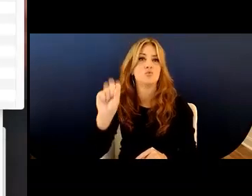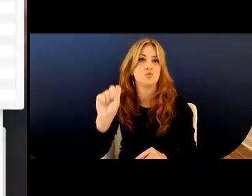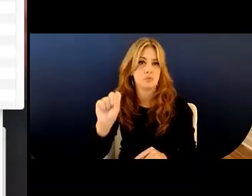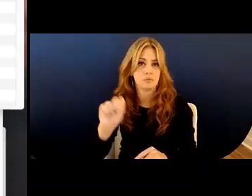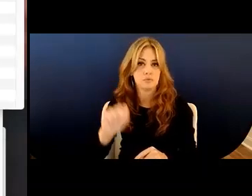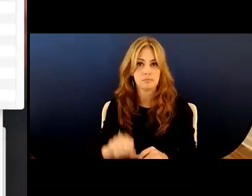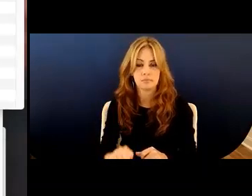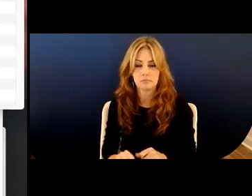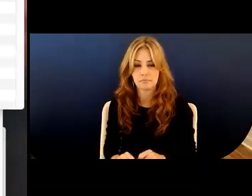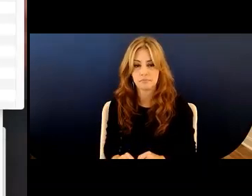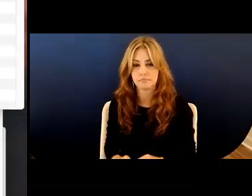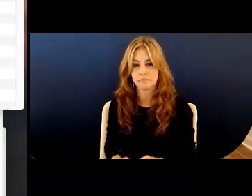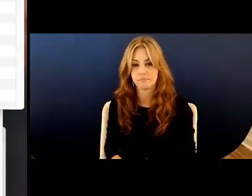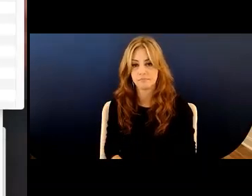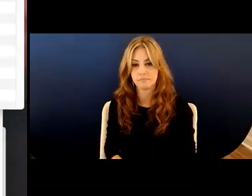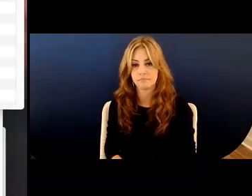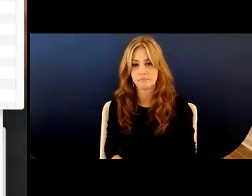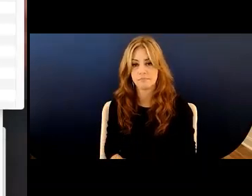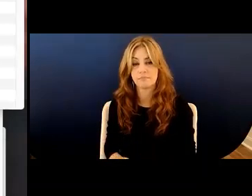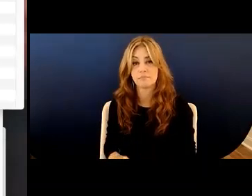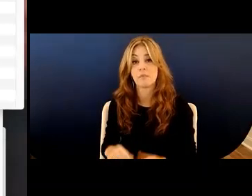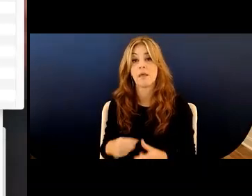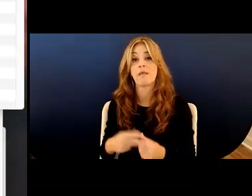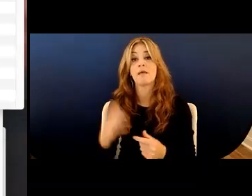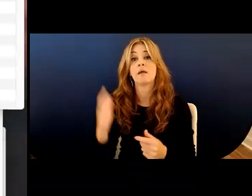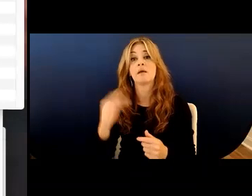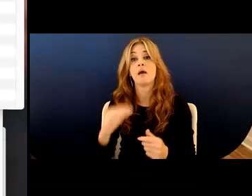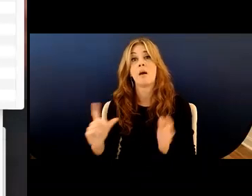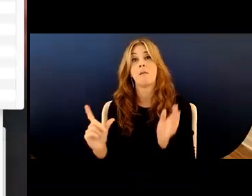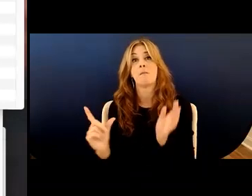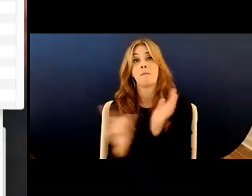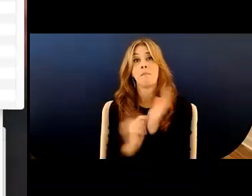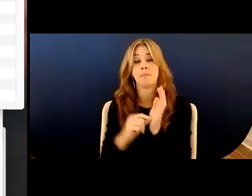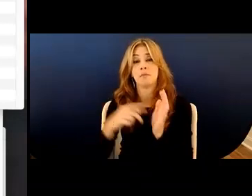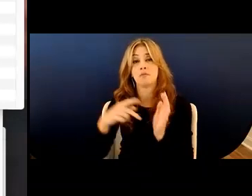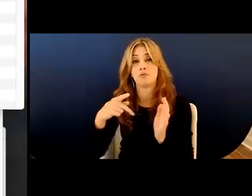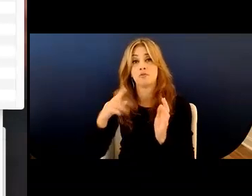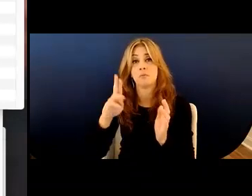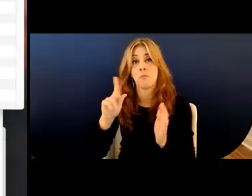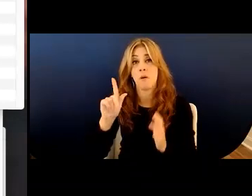And then there's the publish button. We